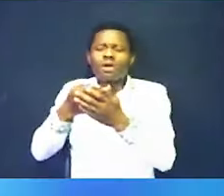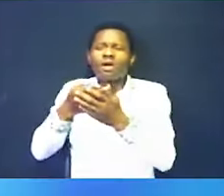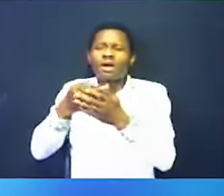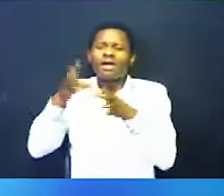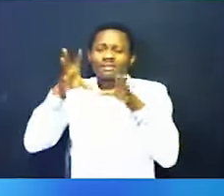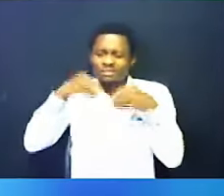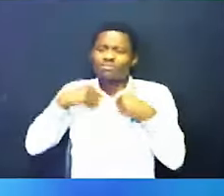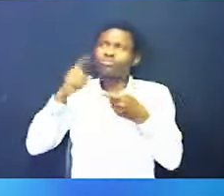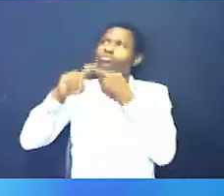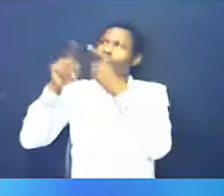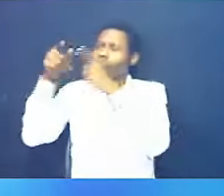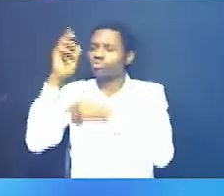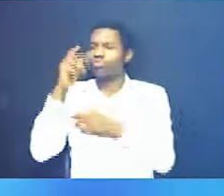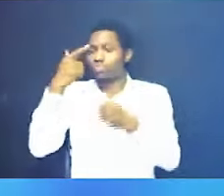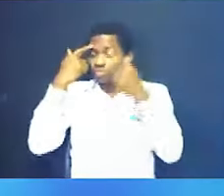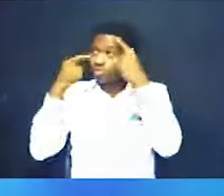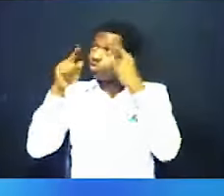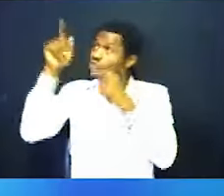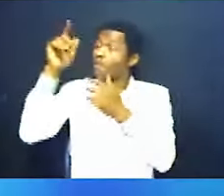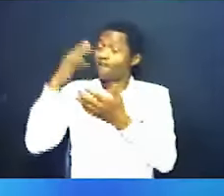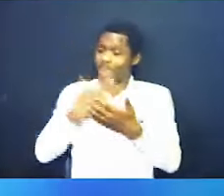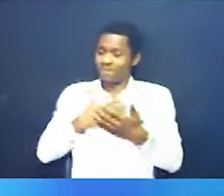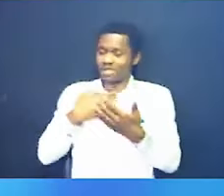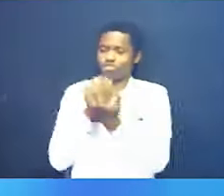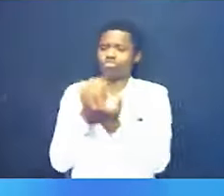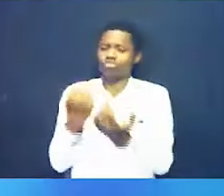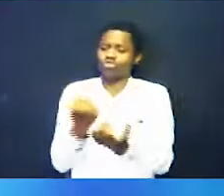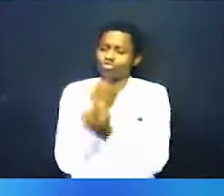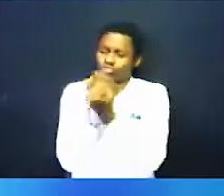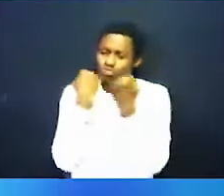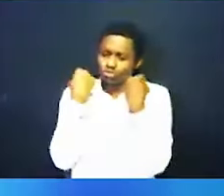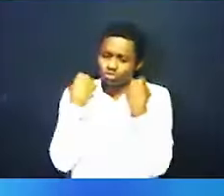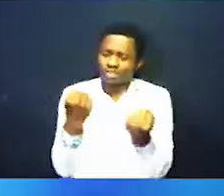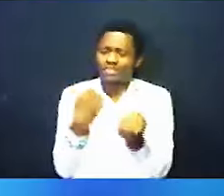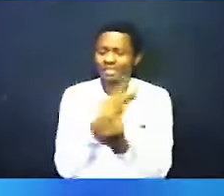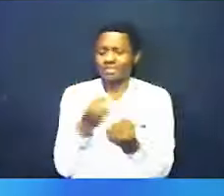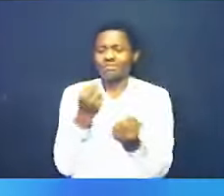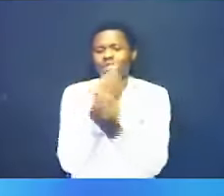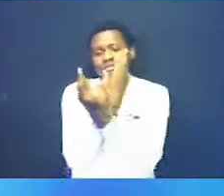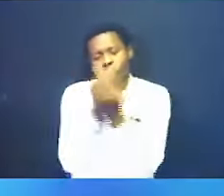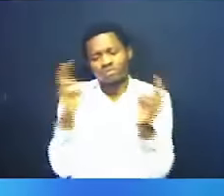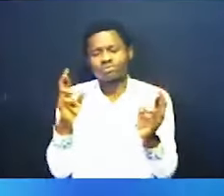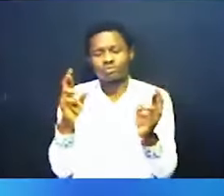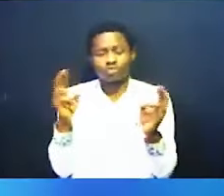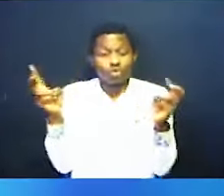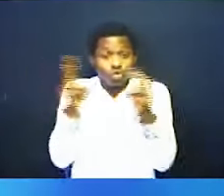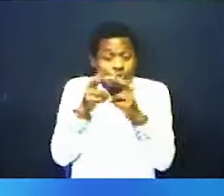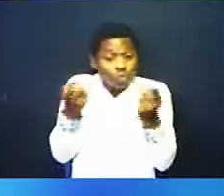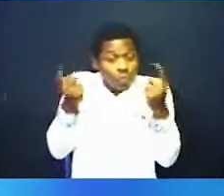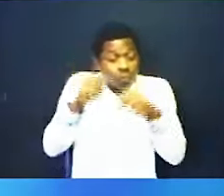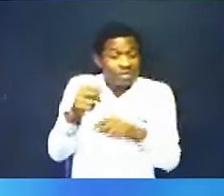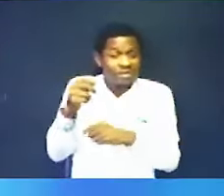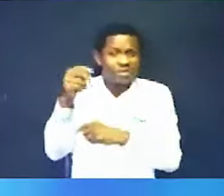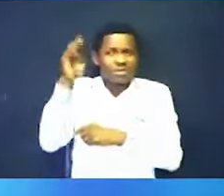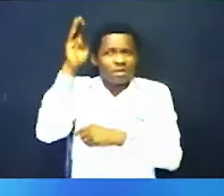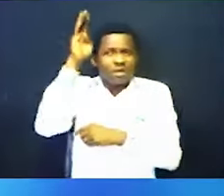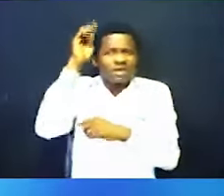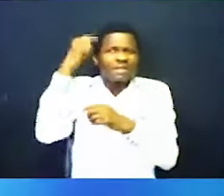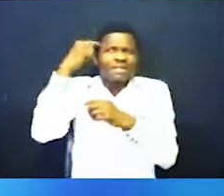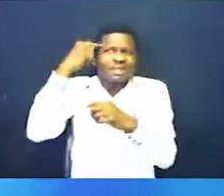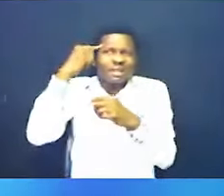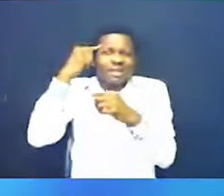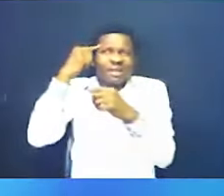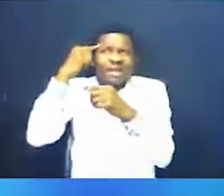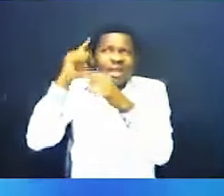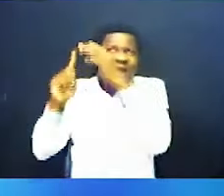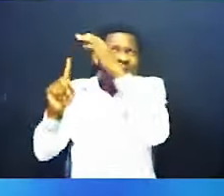my redeemer. So when evil thoughts comes into your mind, you have the power